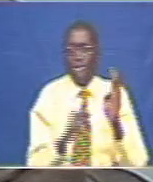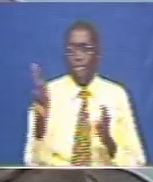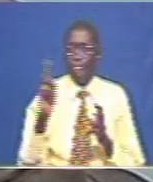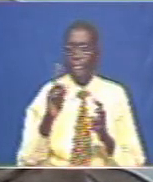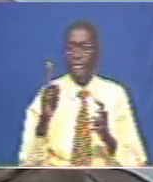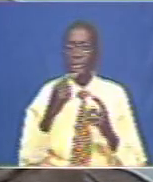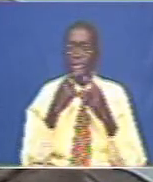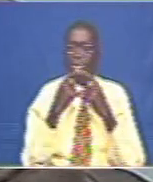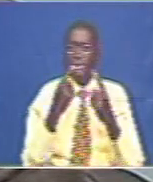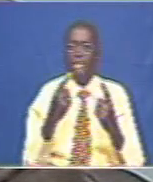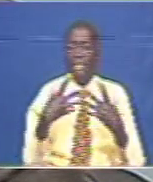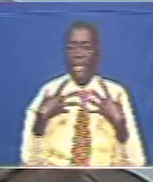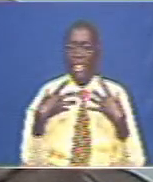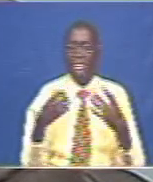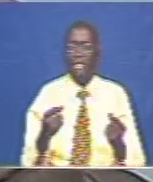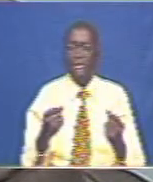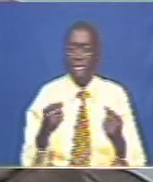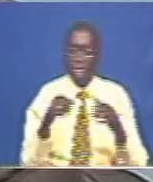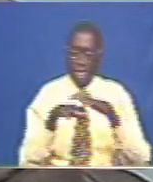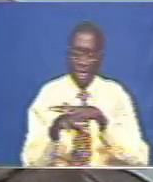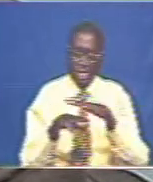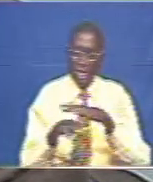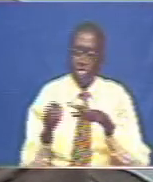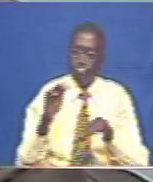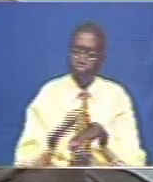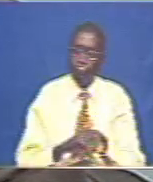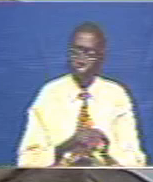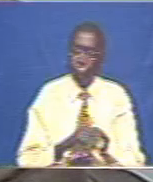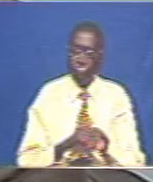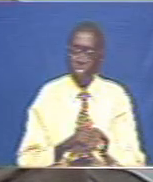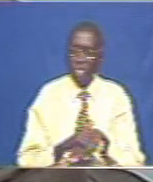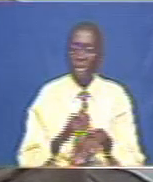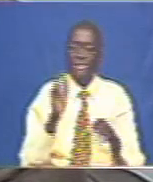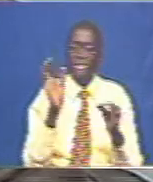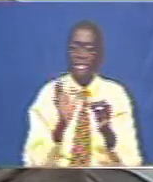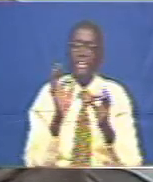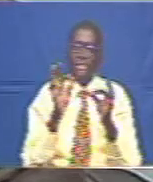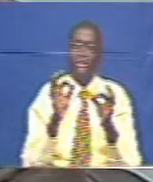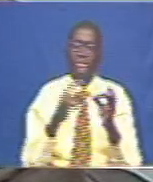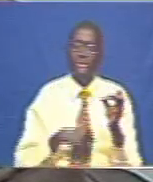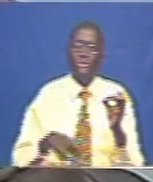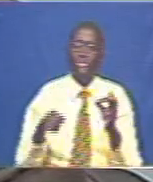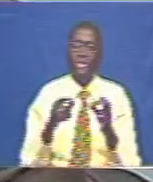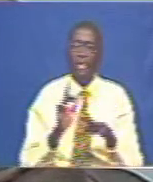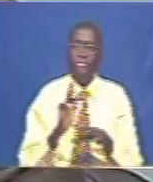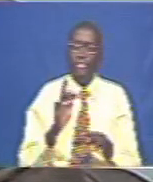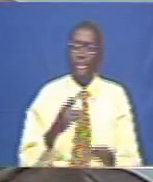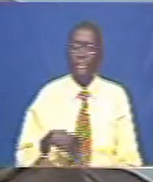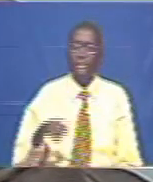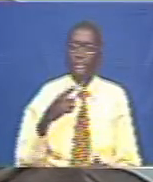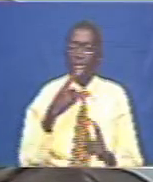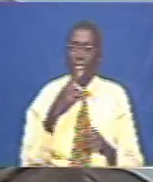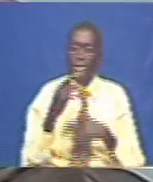talked about health, access into affordable health care. That's exactly what is affecting us. We are talking